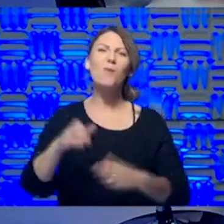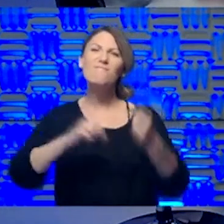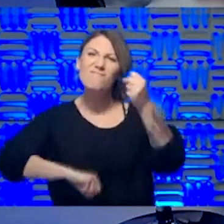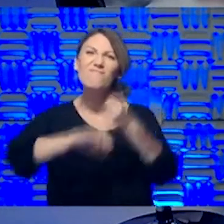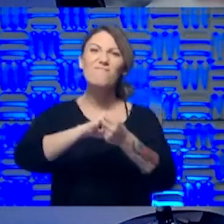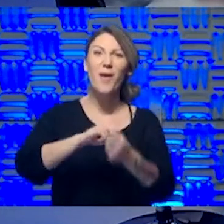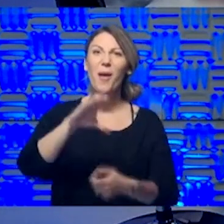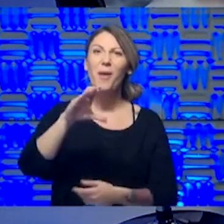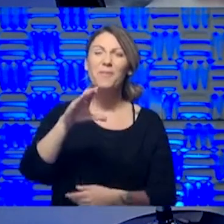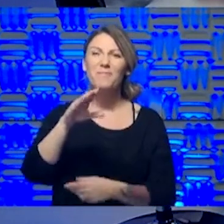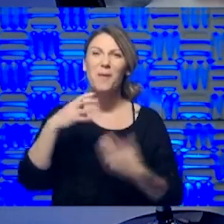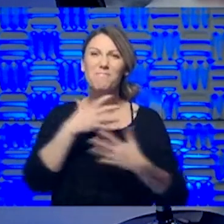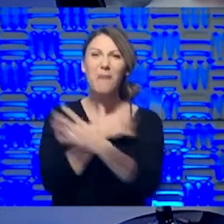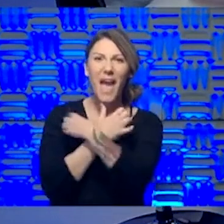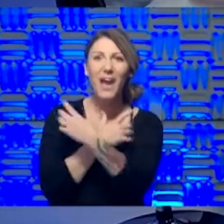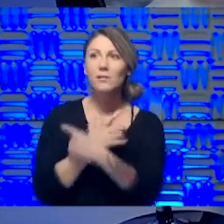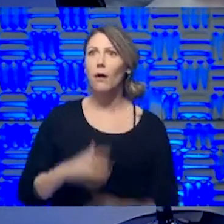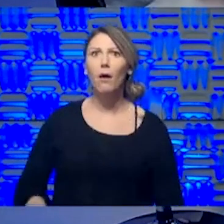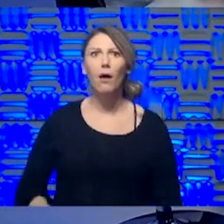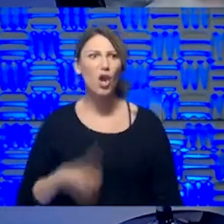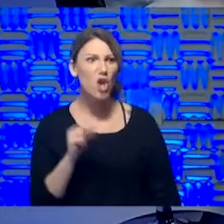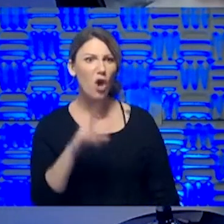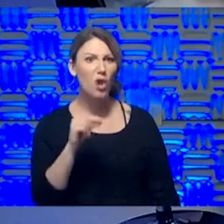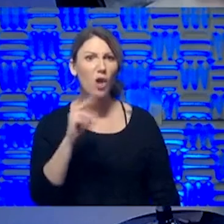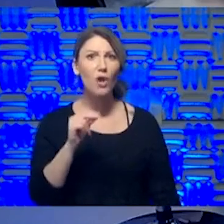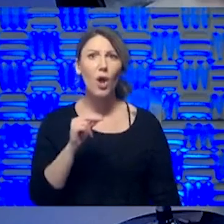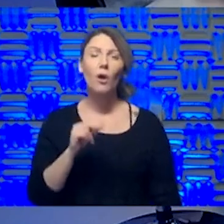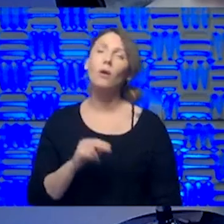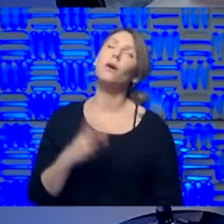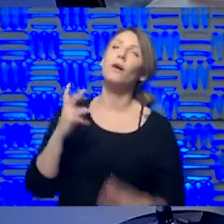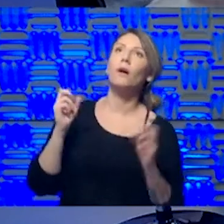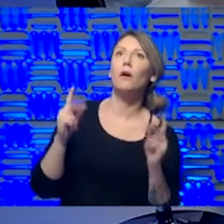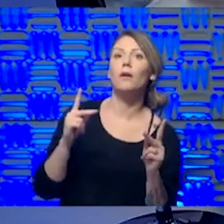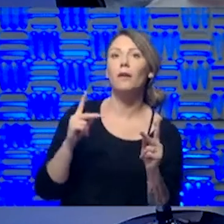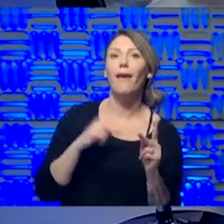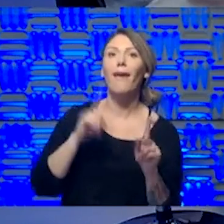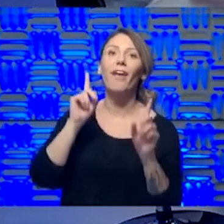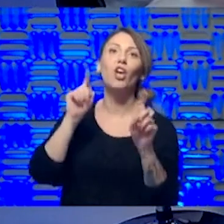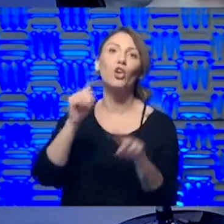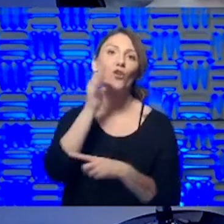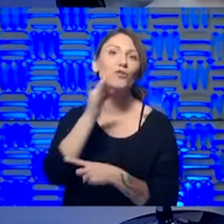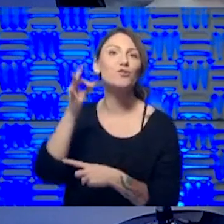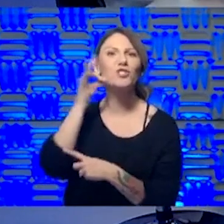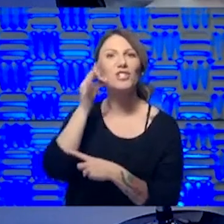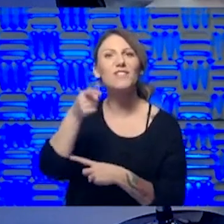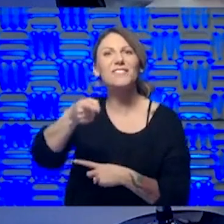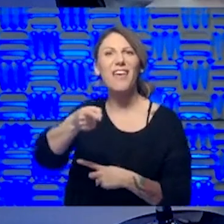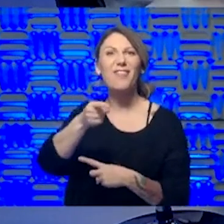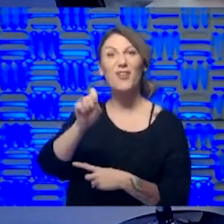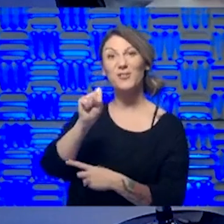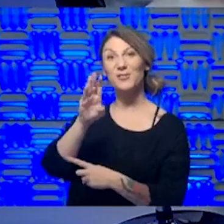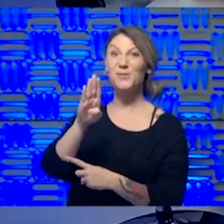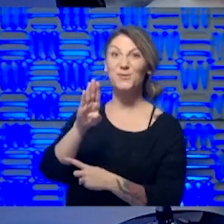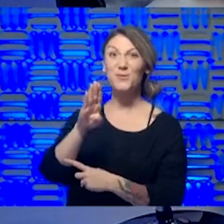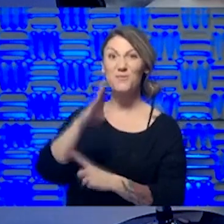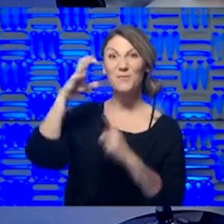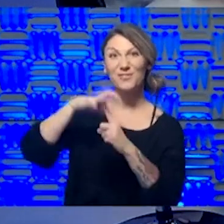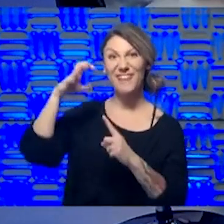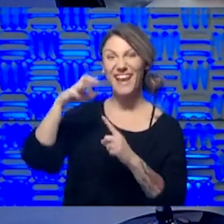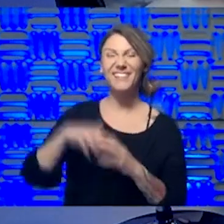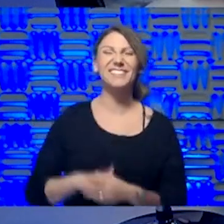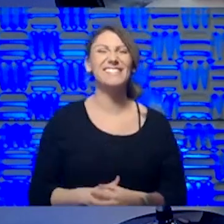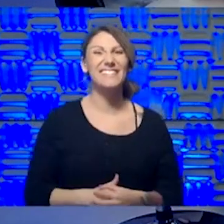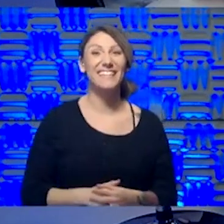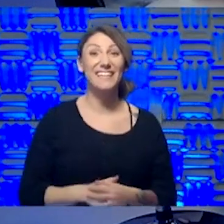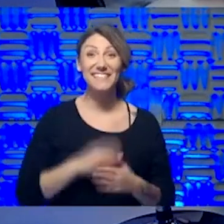no, he can't come back on the broadcast. Well, they're NFC. Go Chiefs. Chiefs are the world champions. They got the final word. All right, next